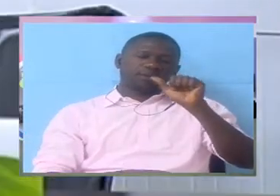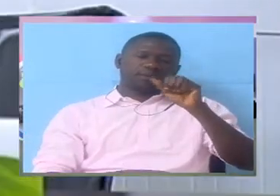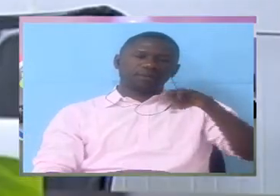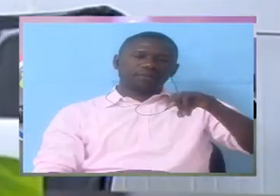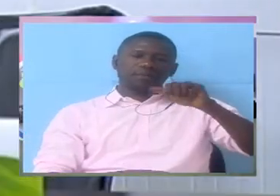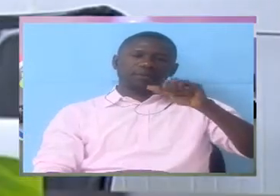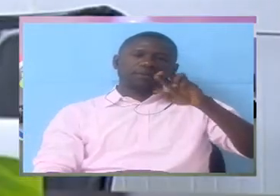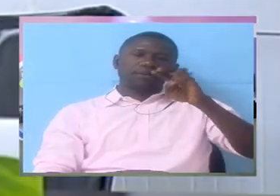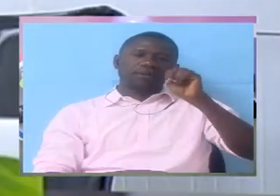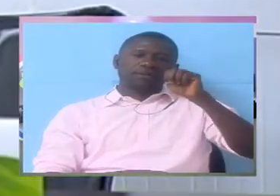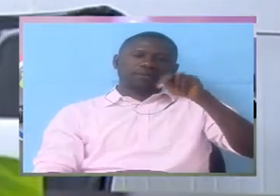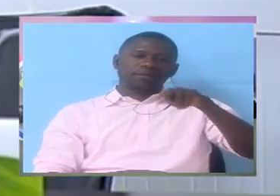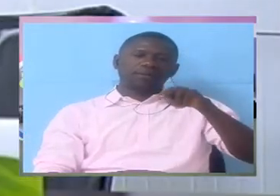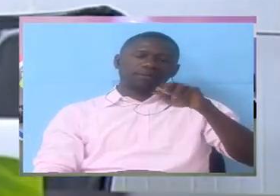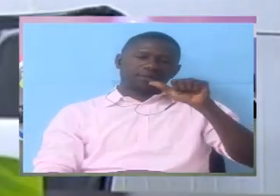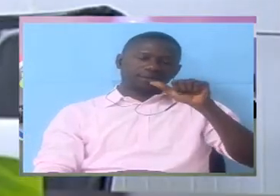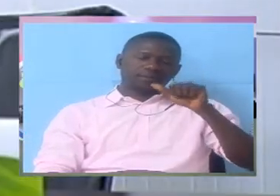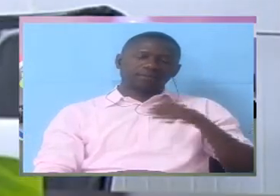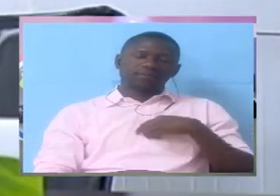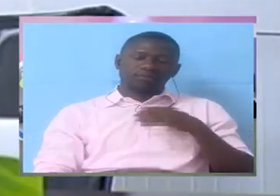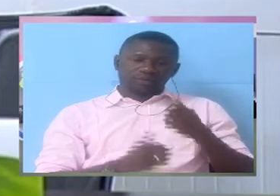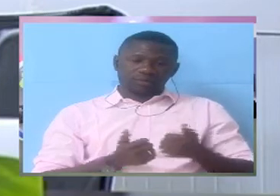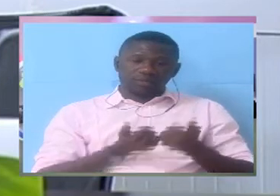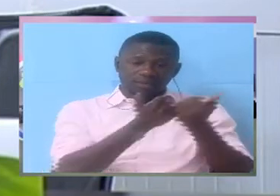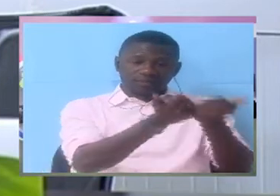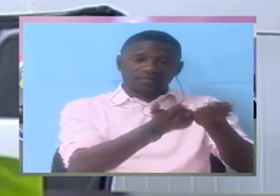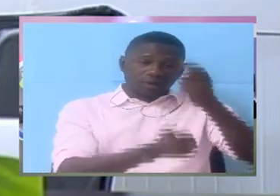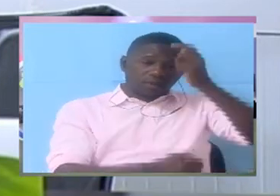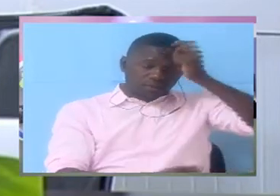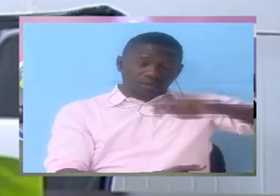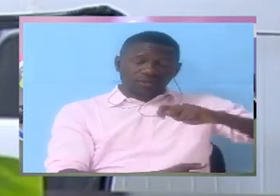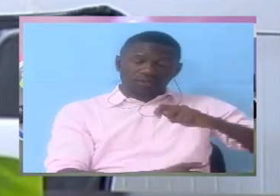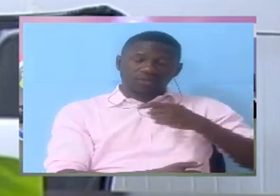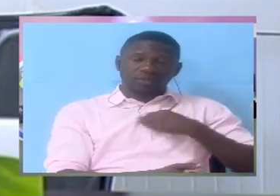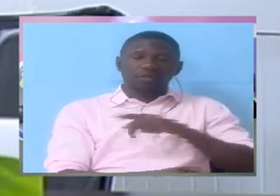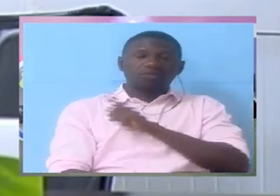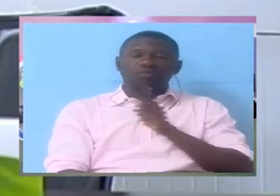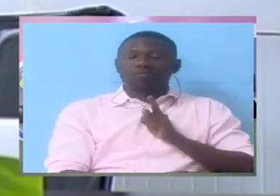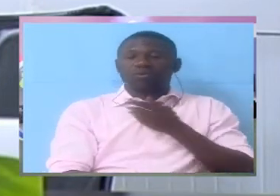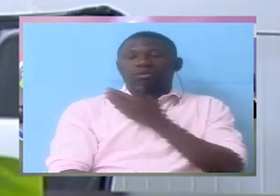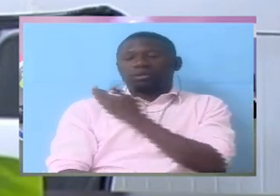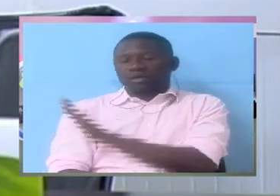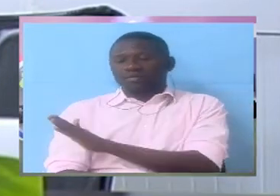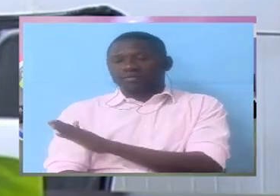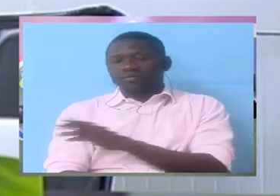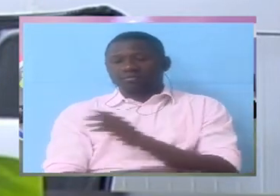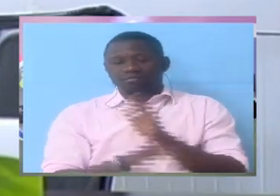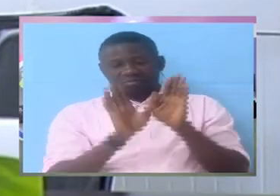over. And then we left for them to investigate the matter.